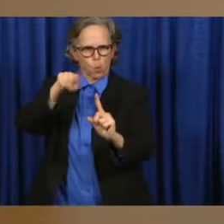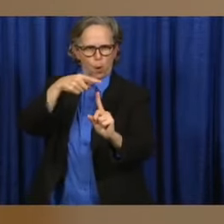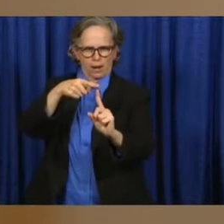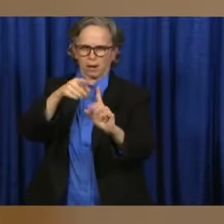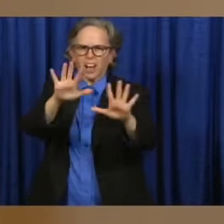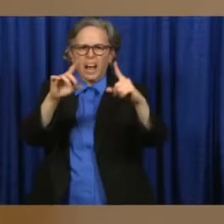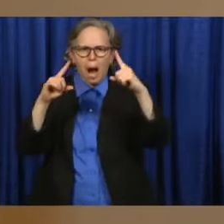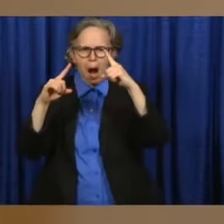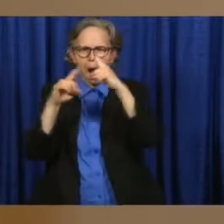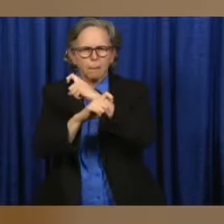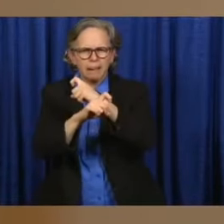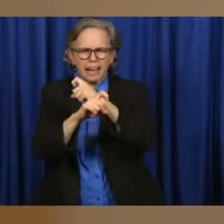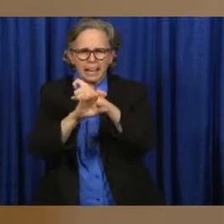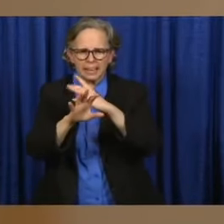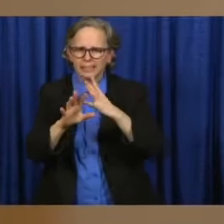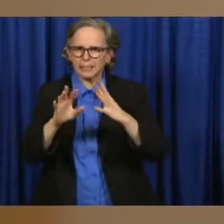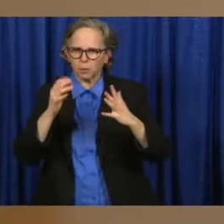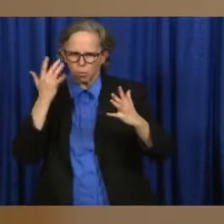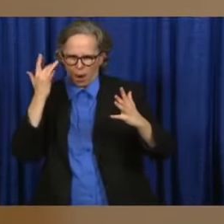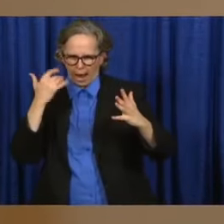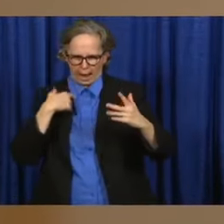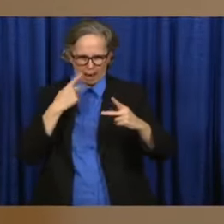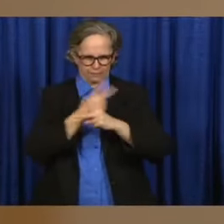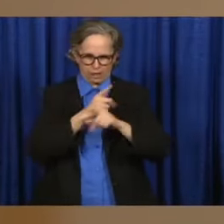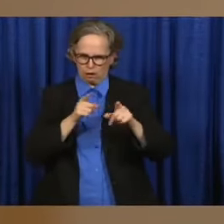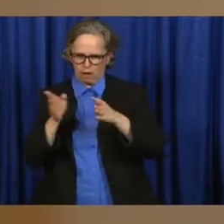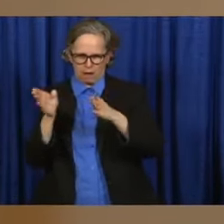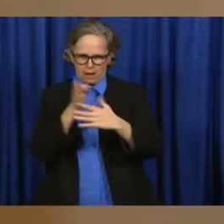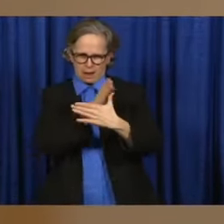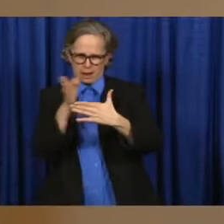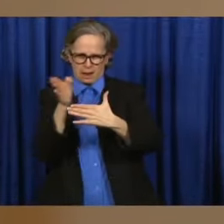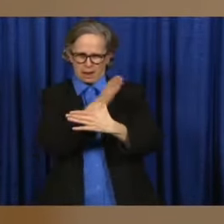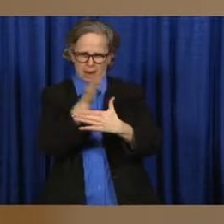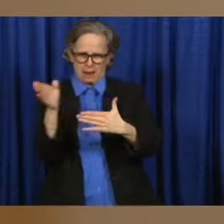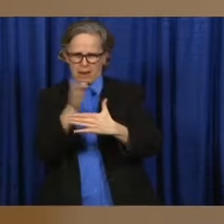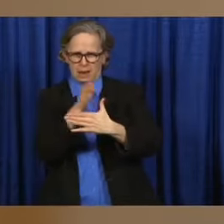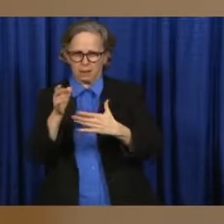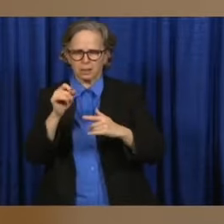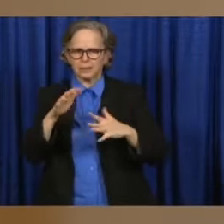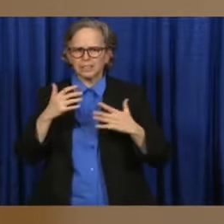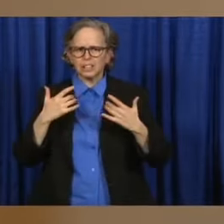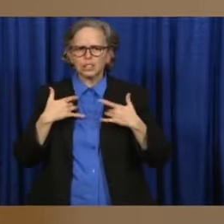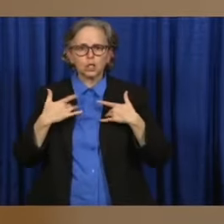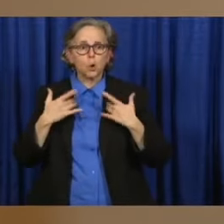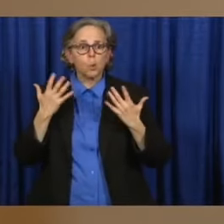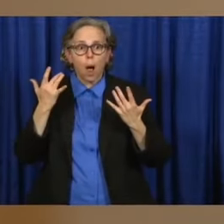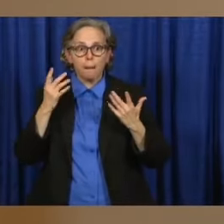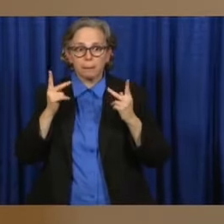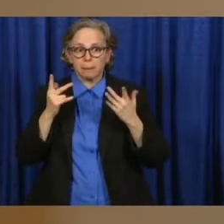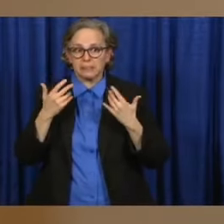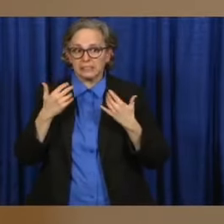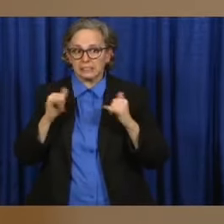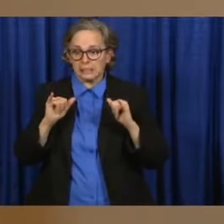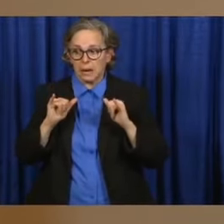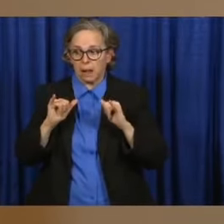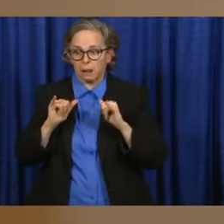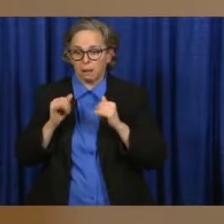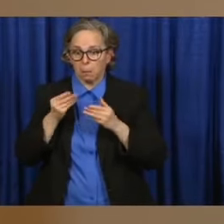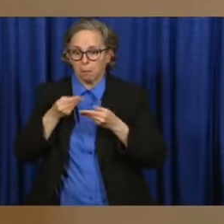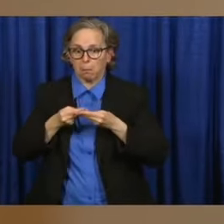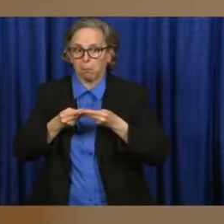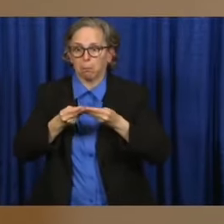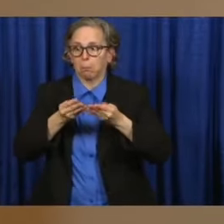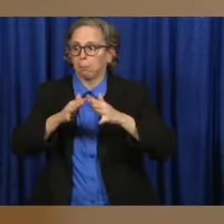often. I think we do worry that people still spread. There's a mixed science out there about viral